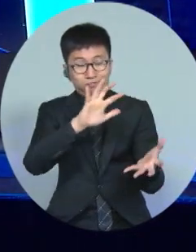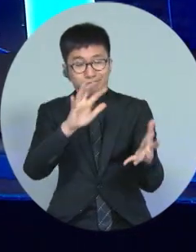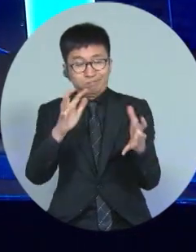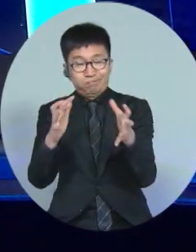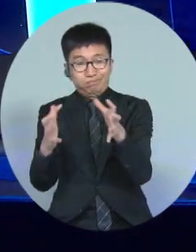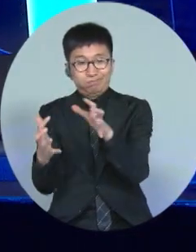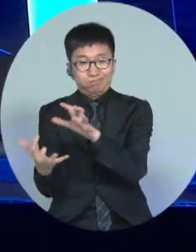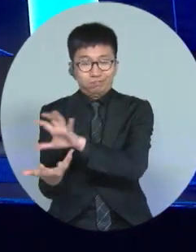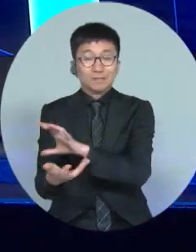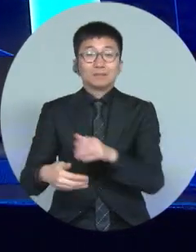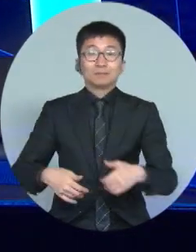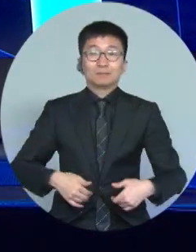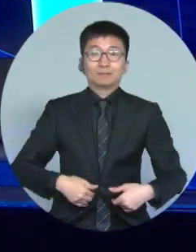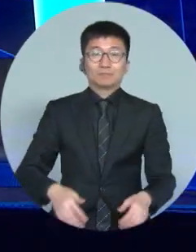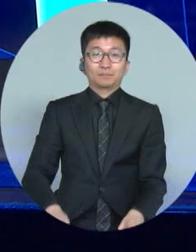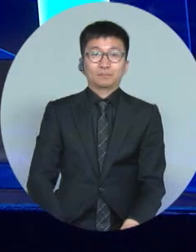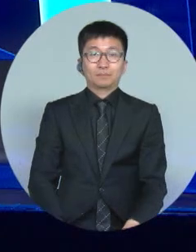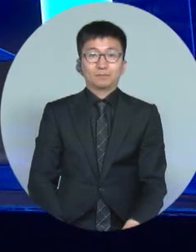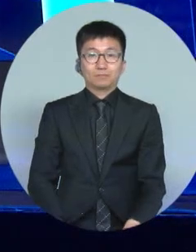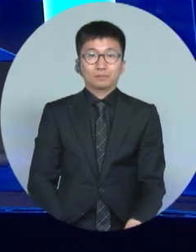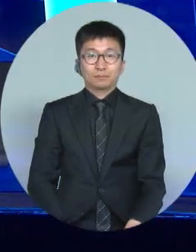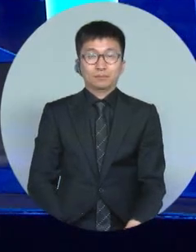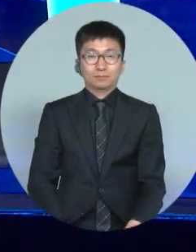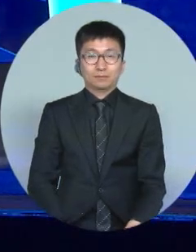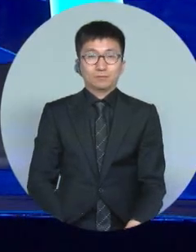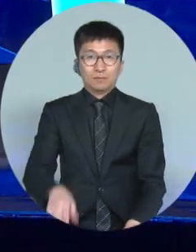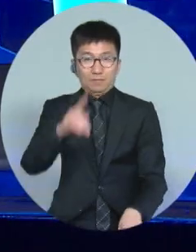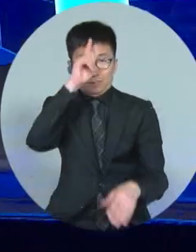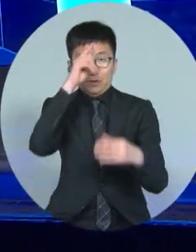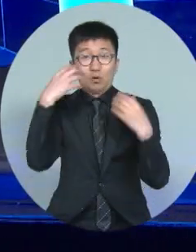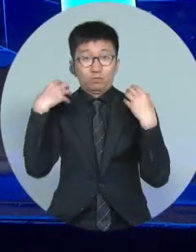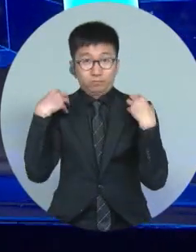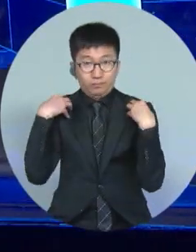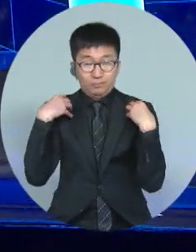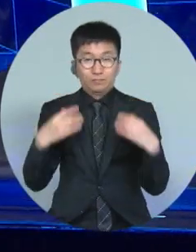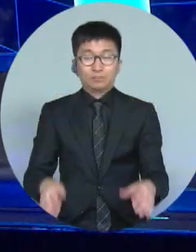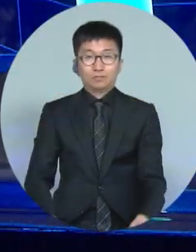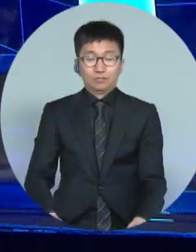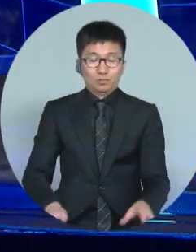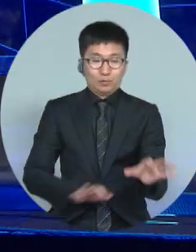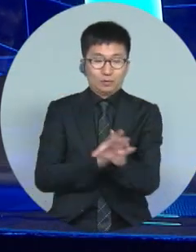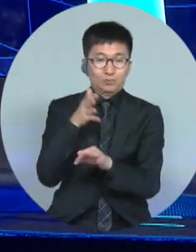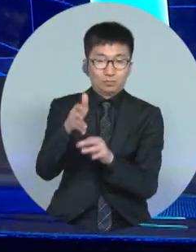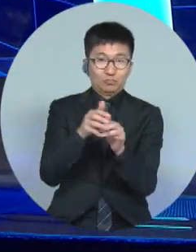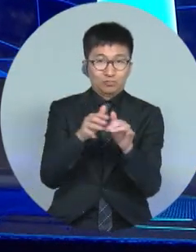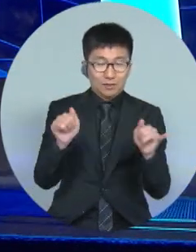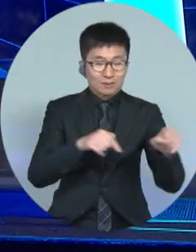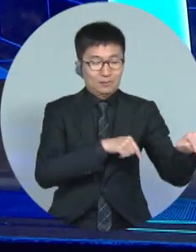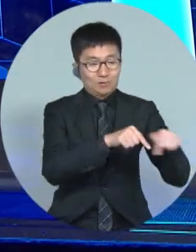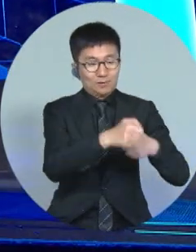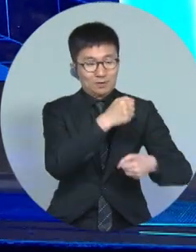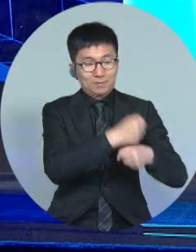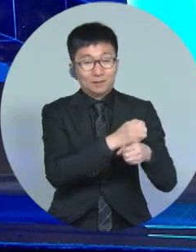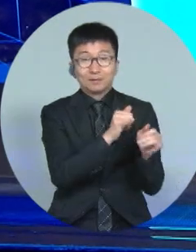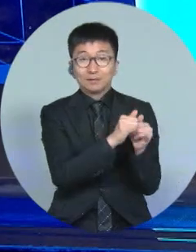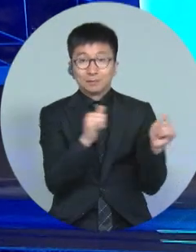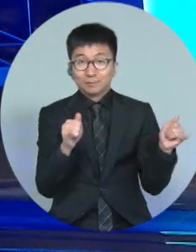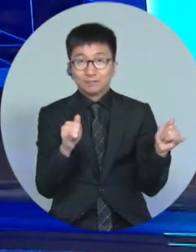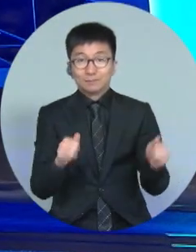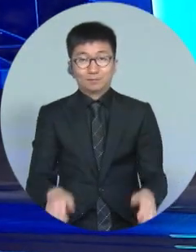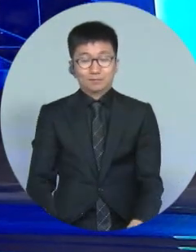by economists, and by everybody, is to redefine what we mean by economic growth.